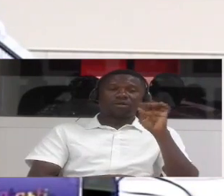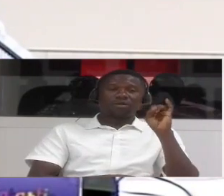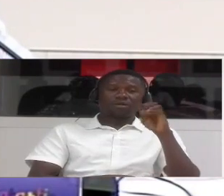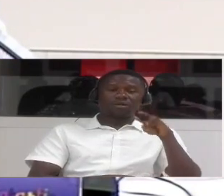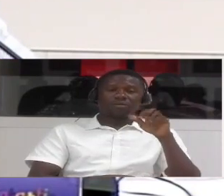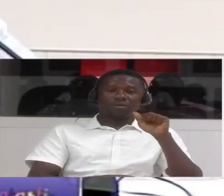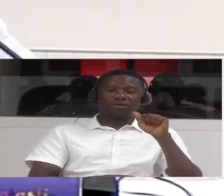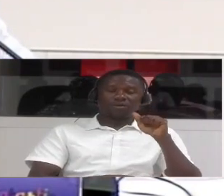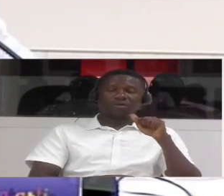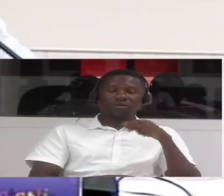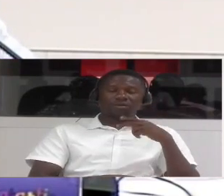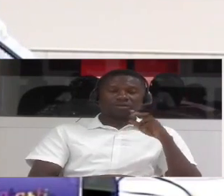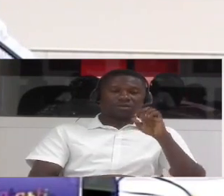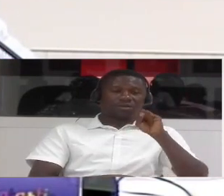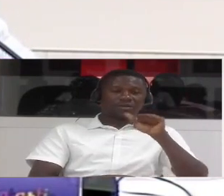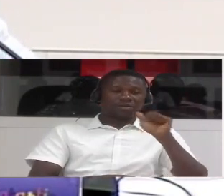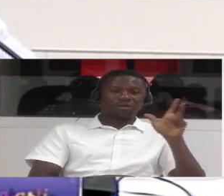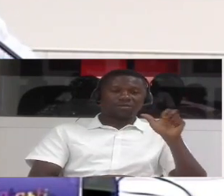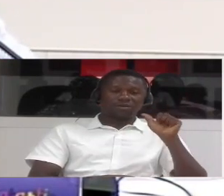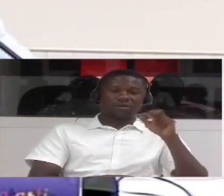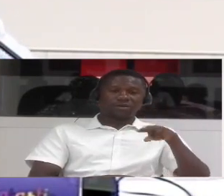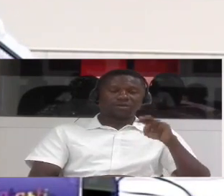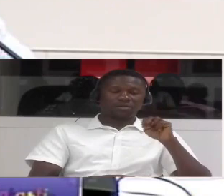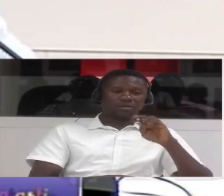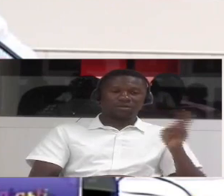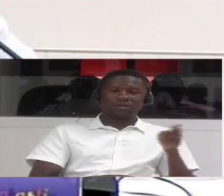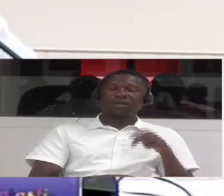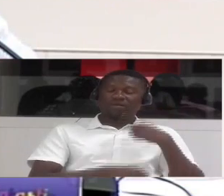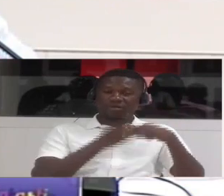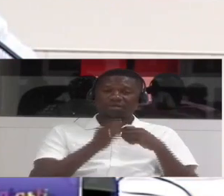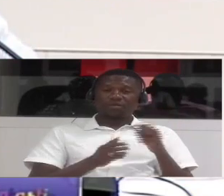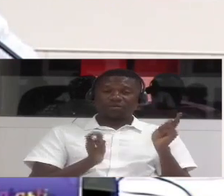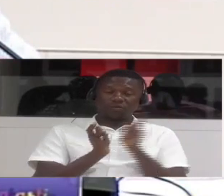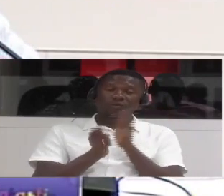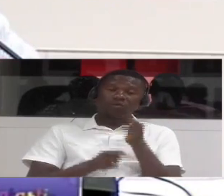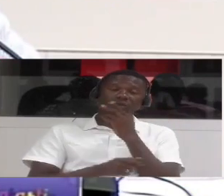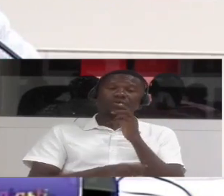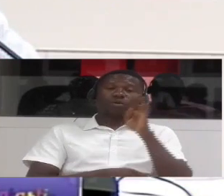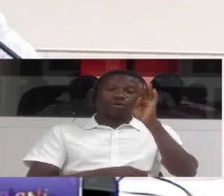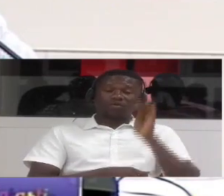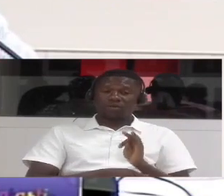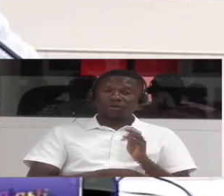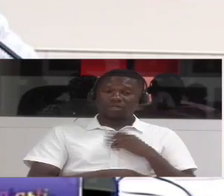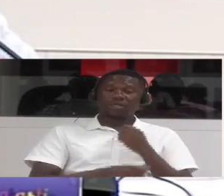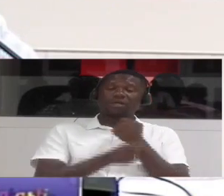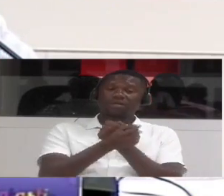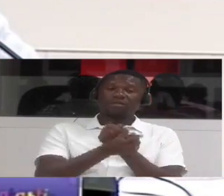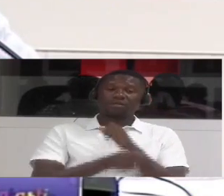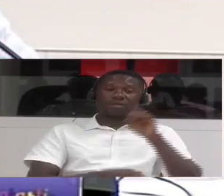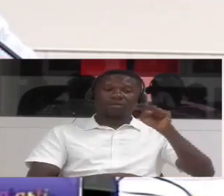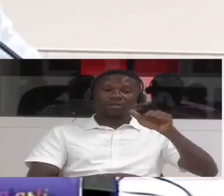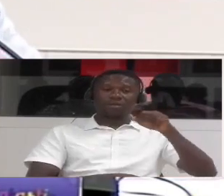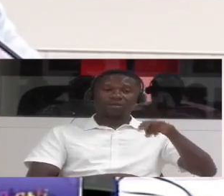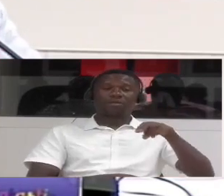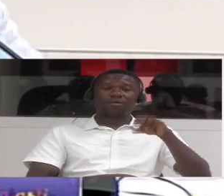And when they went to Foreya, they arrested Uncle Sam Sar. Sam Sar is the managing editor of Foreya newspaper.